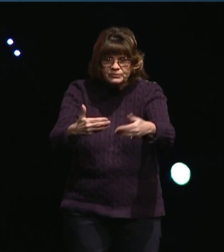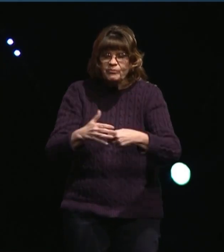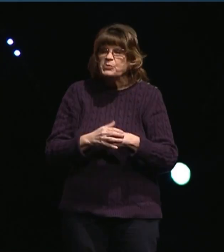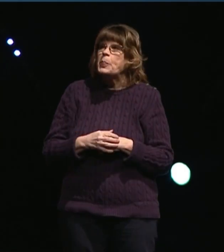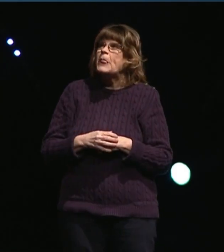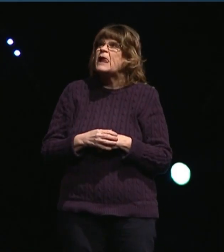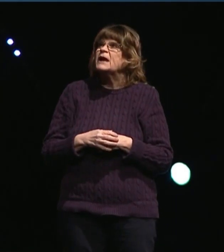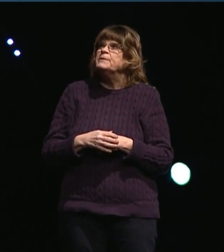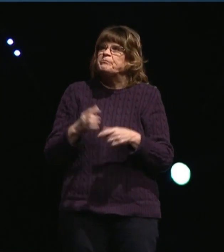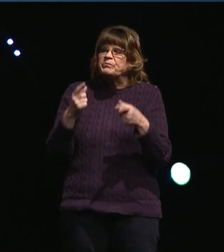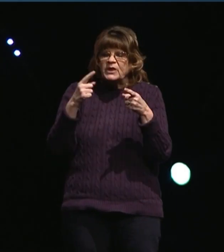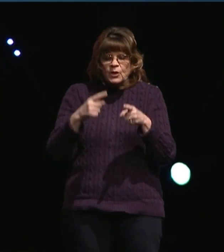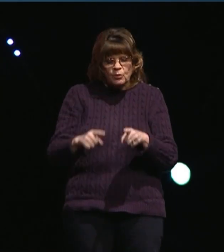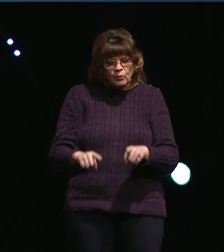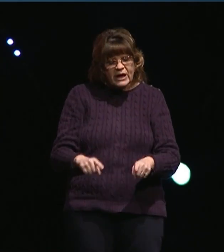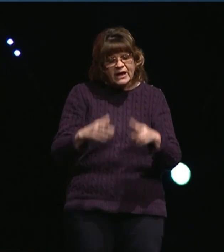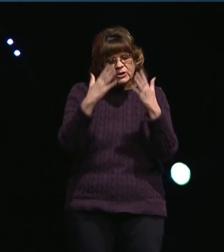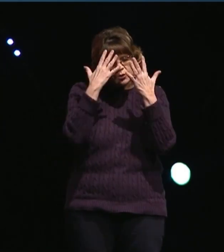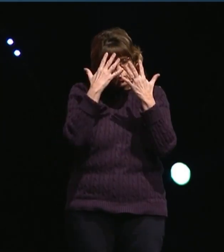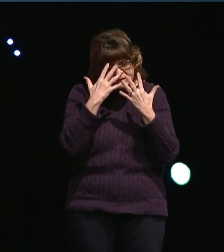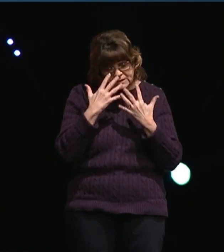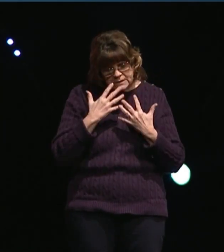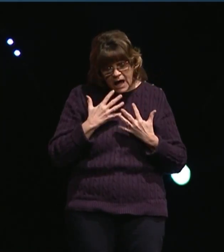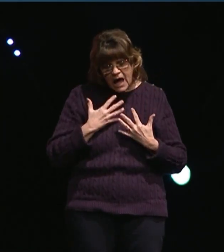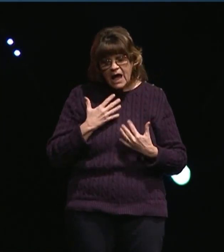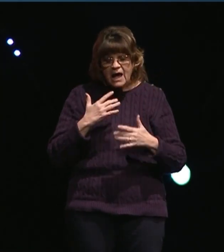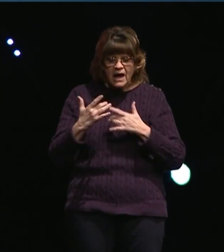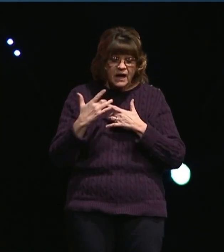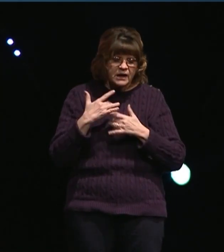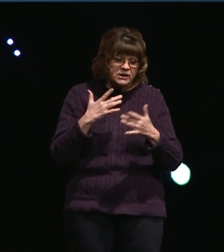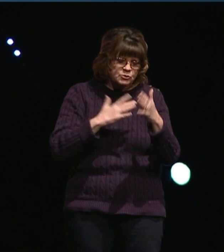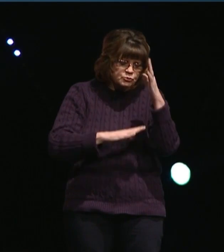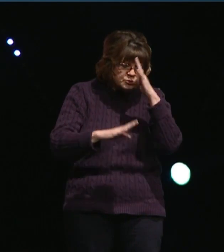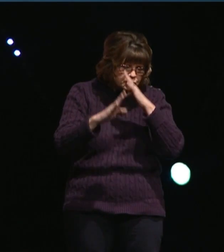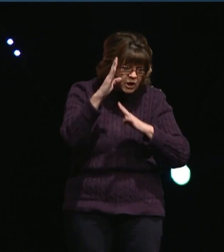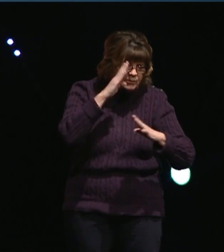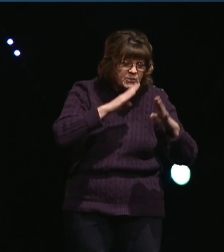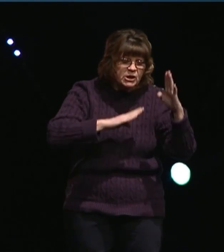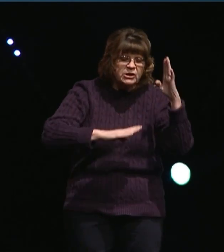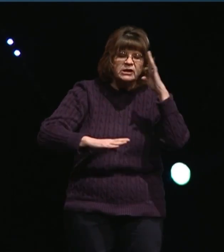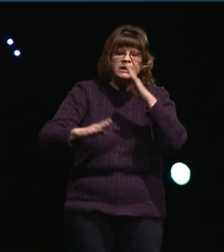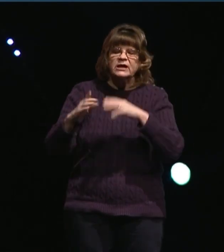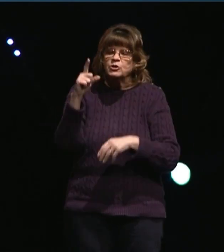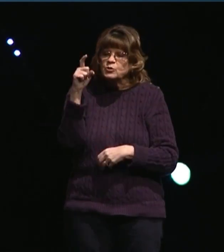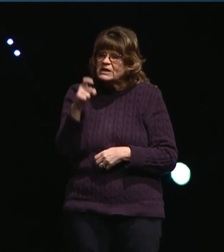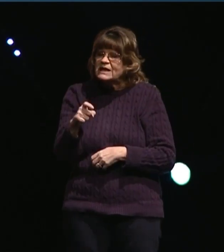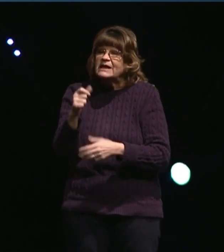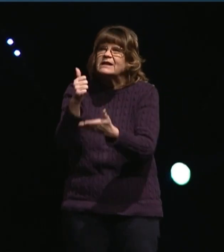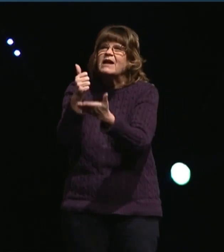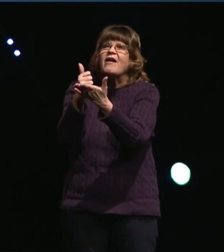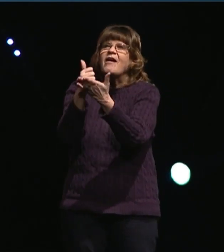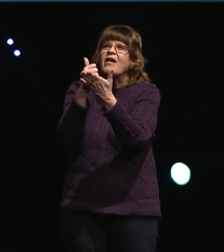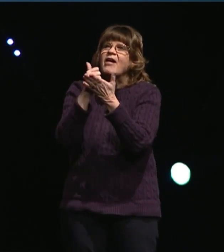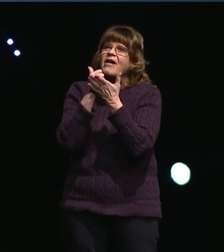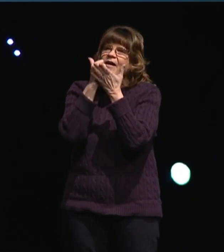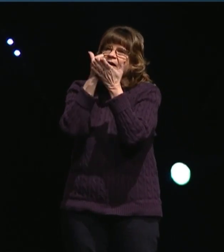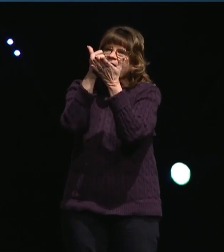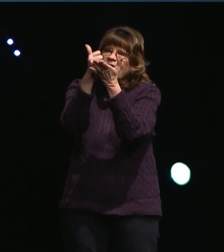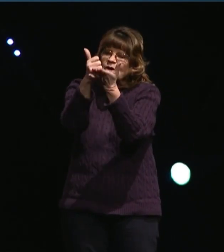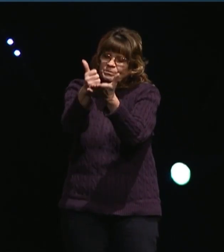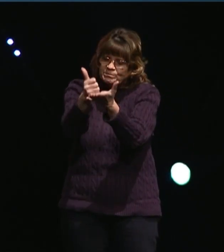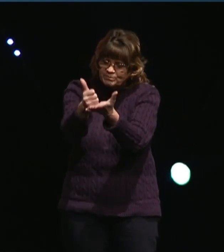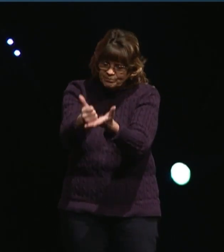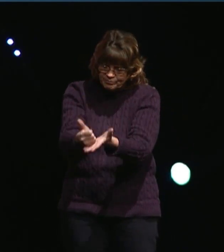down and troubled and you need a helping hand